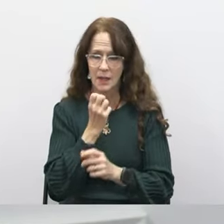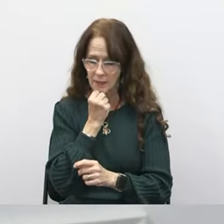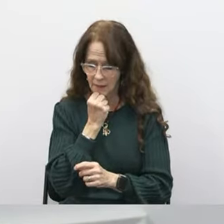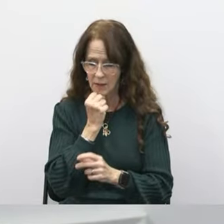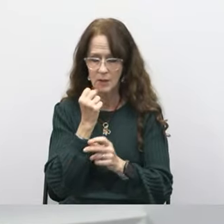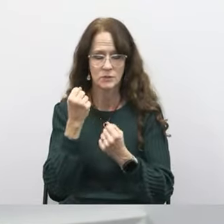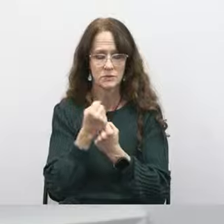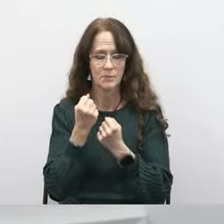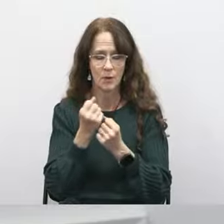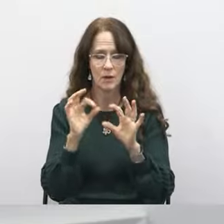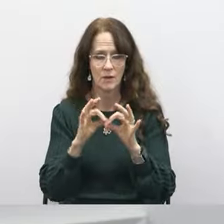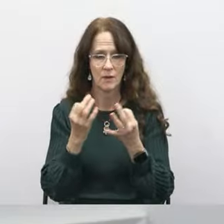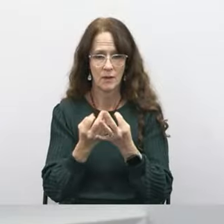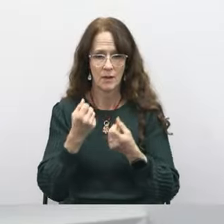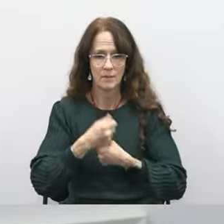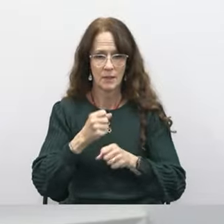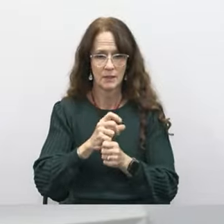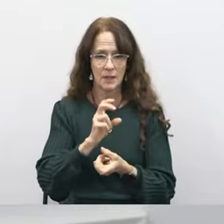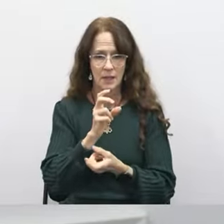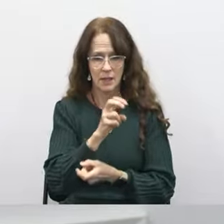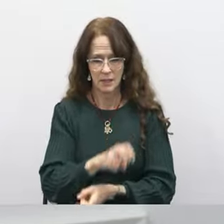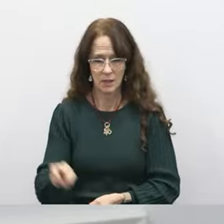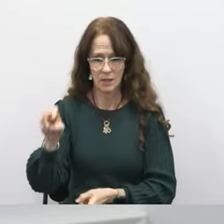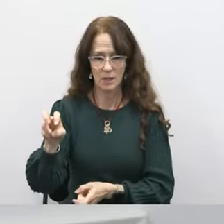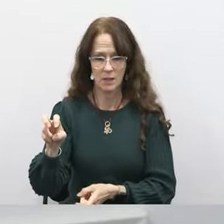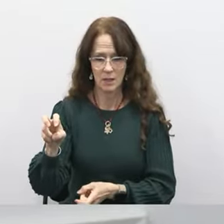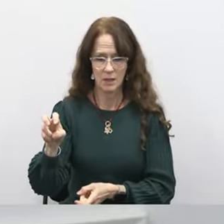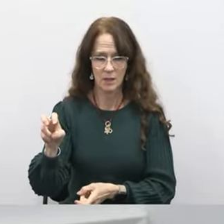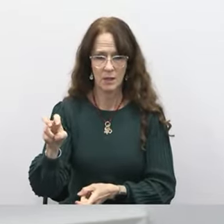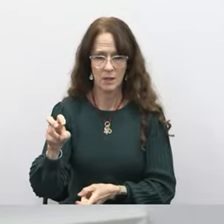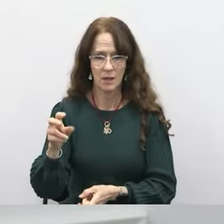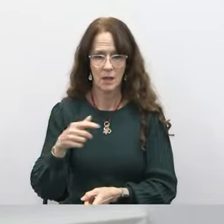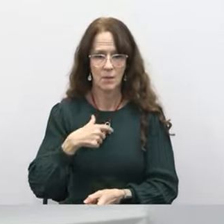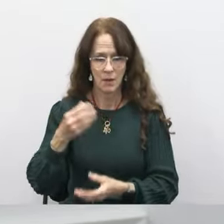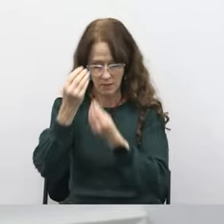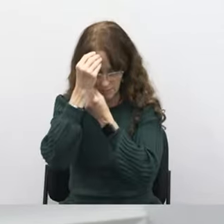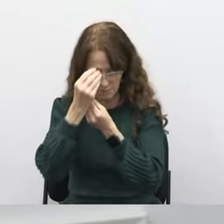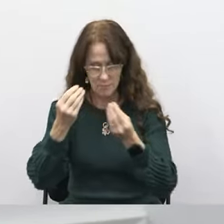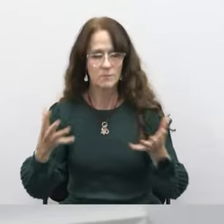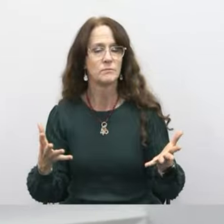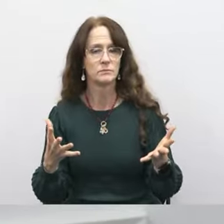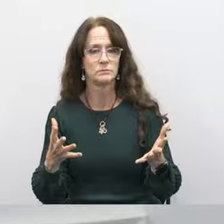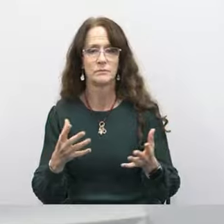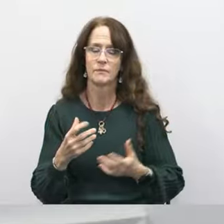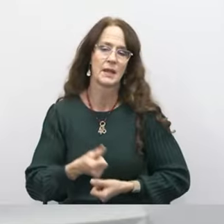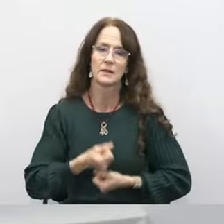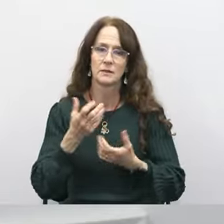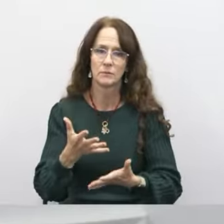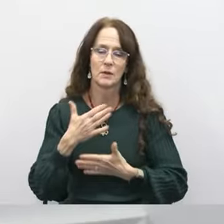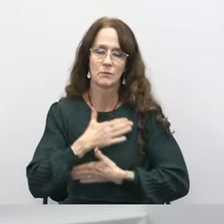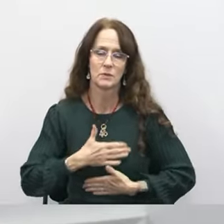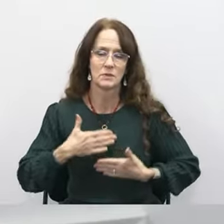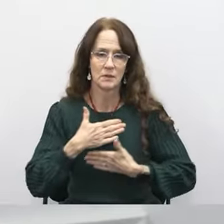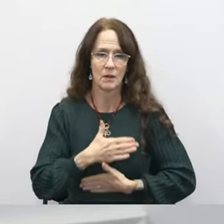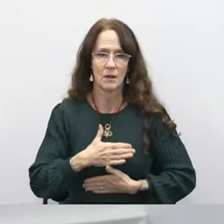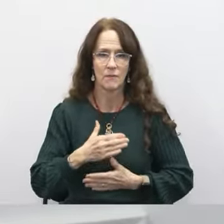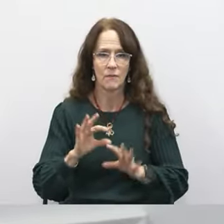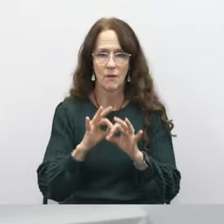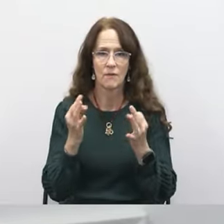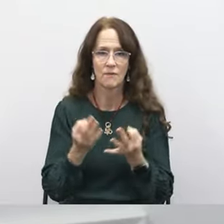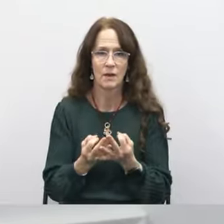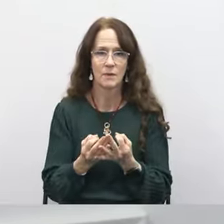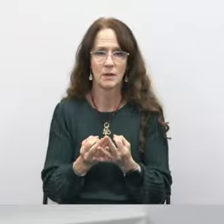support for our families as they make that transition, and just want that to be known in our community. want to express appreciation for families who